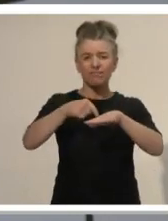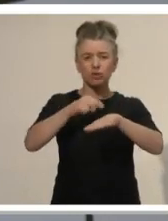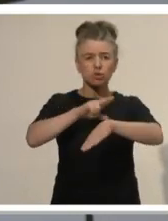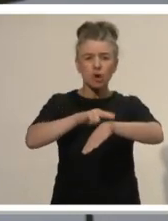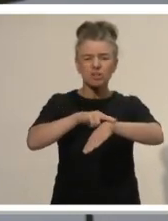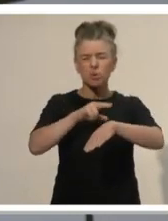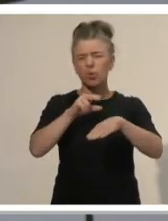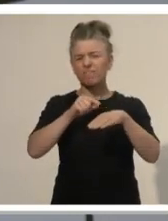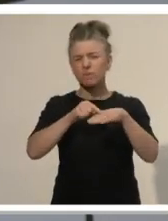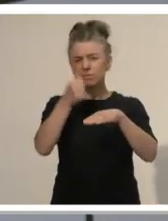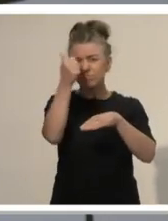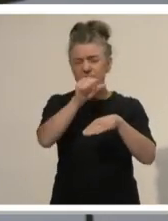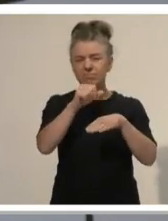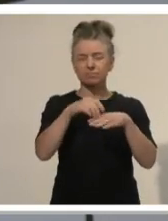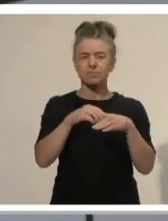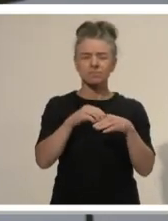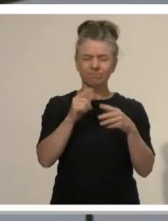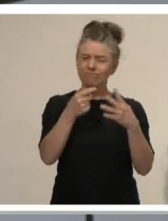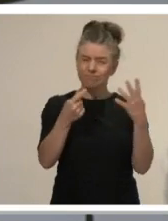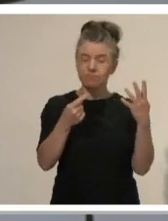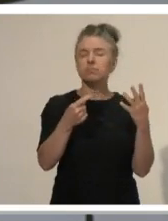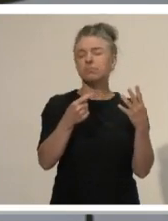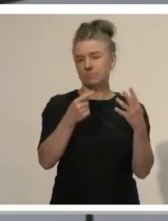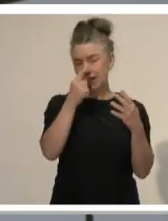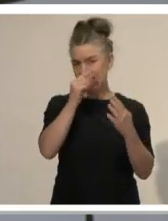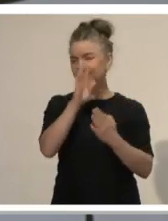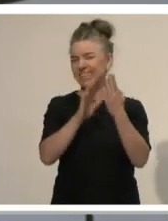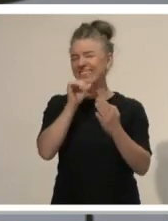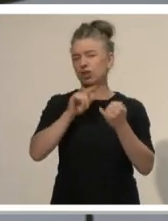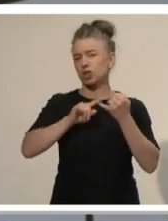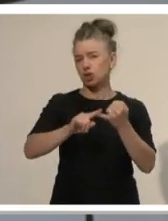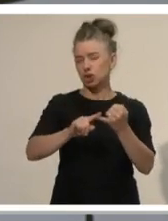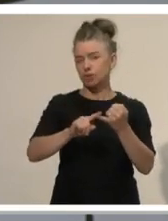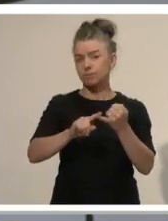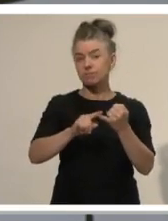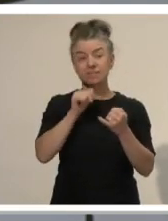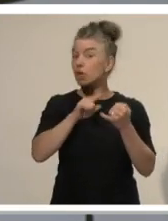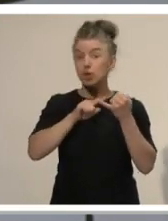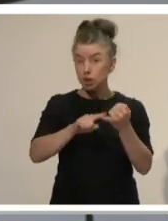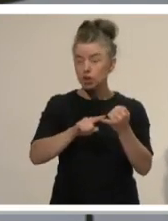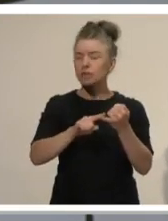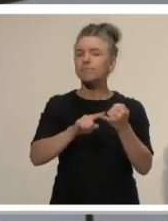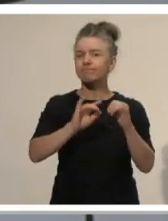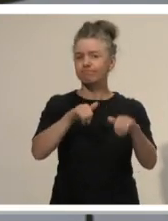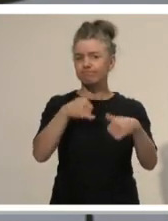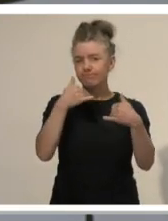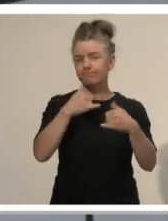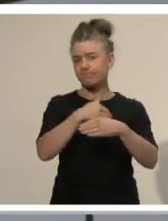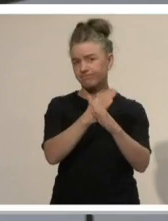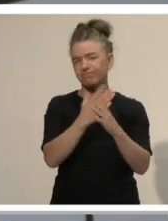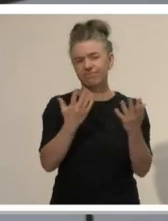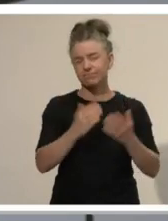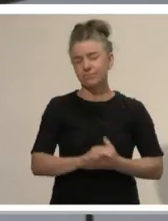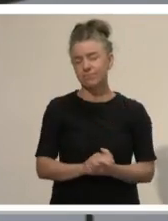optometry and so on, where urgent care is required, but they will continue to provide services as much as possible